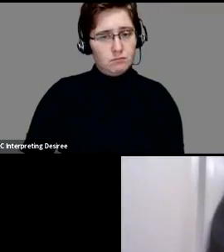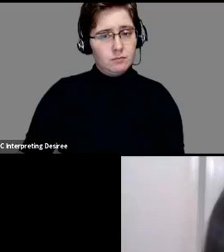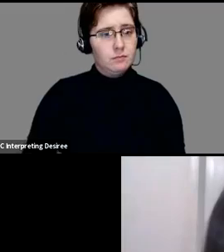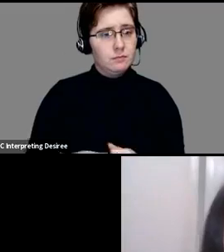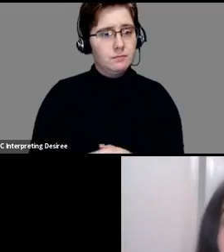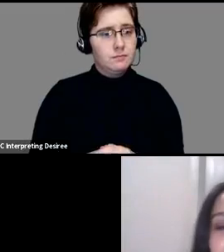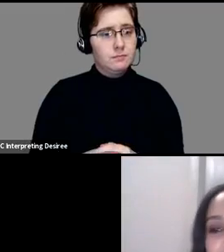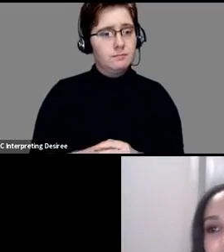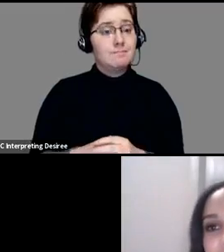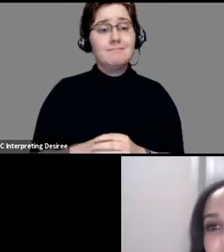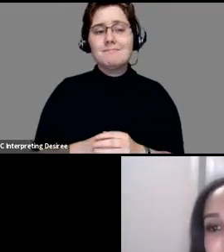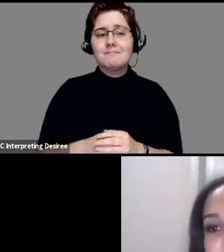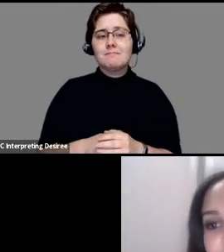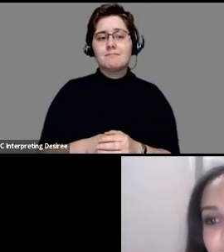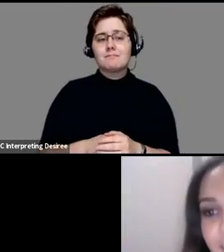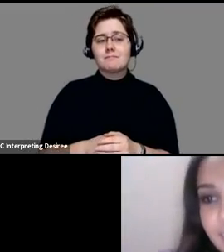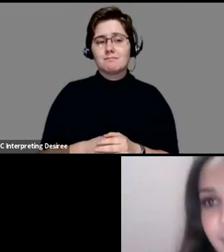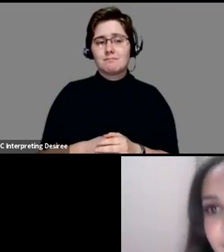Can you hear me?